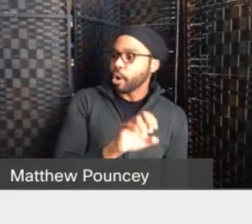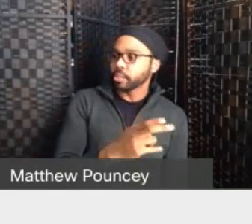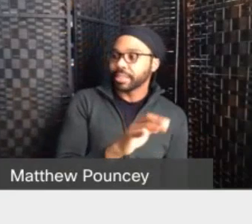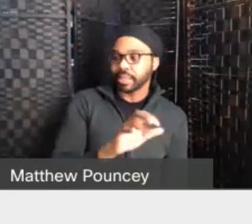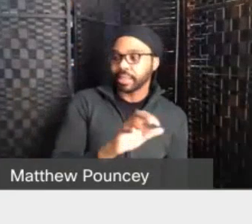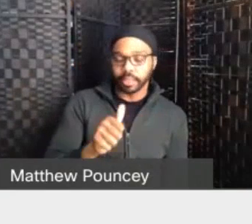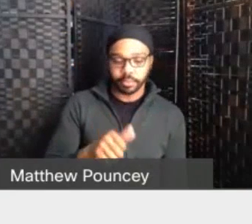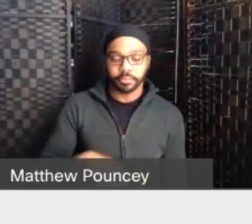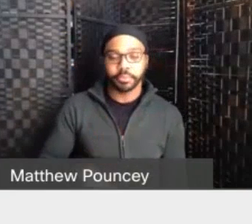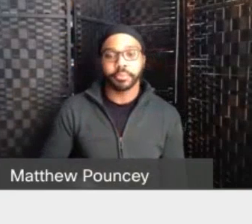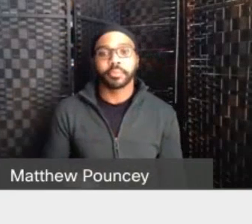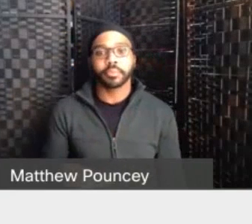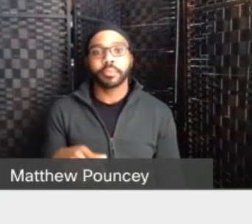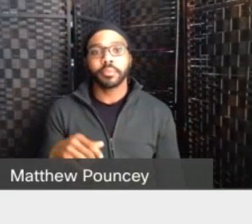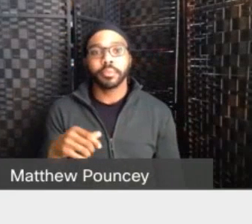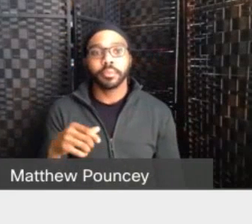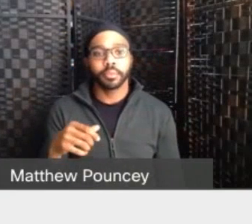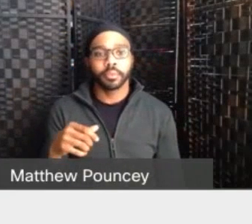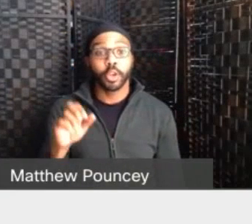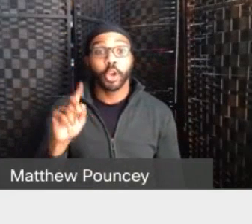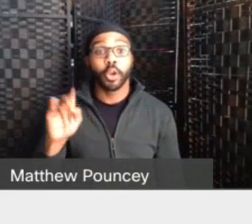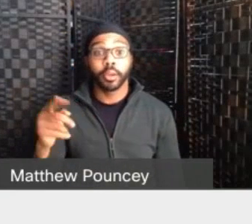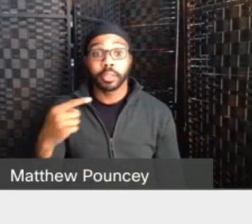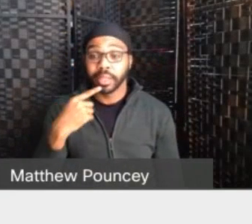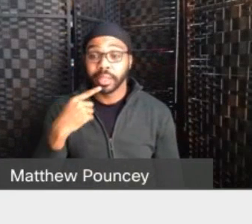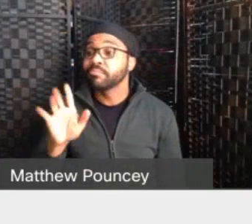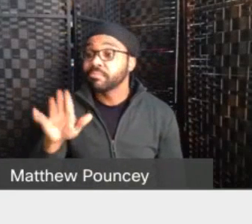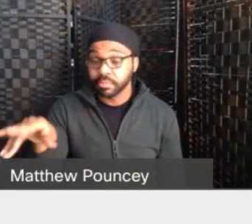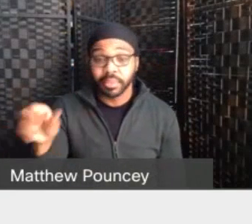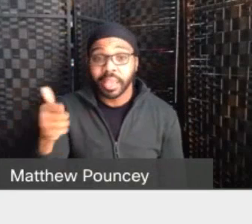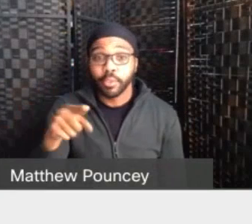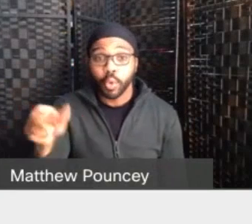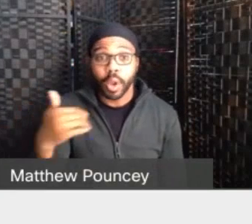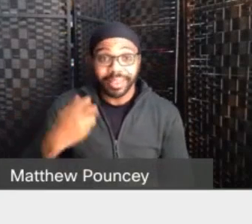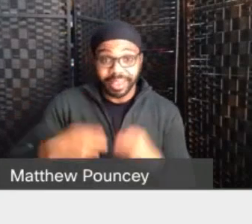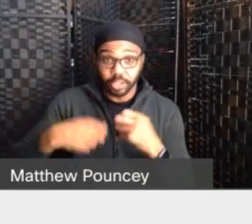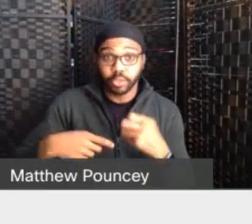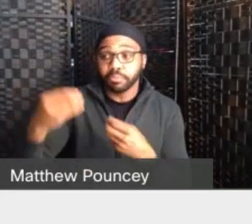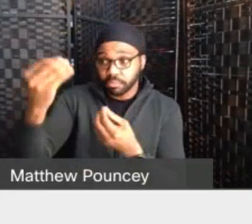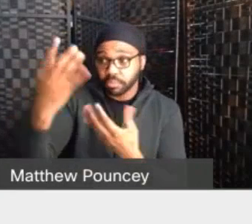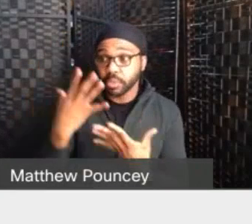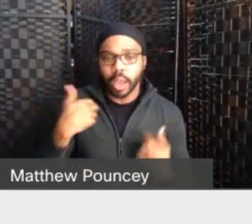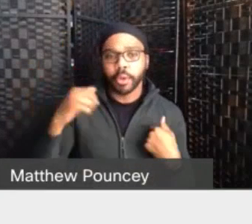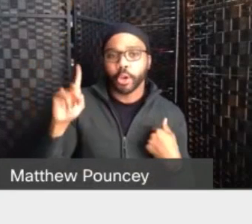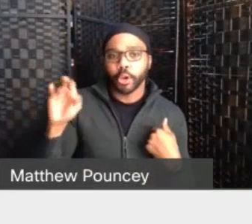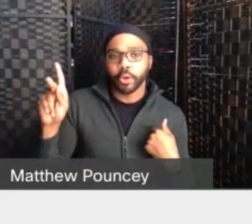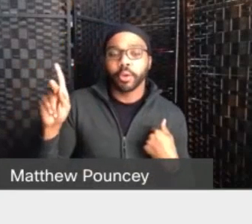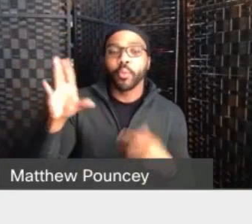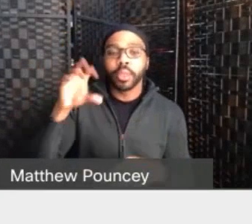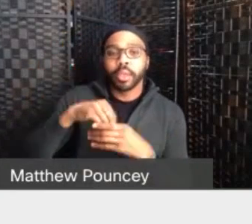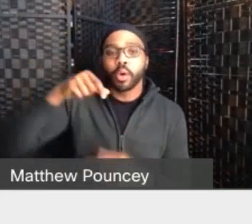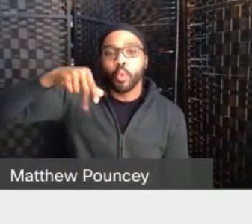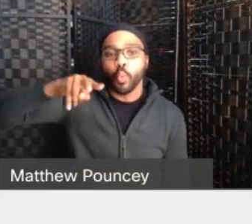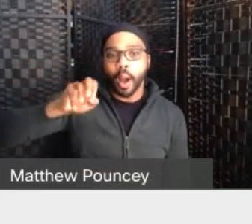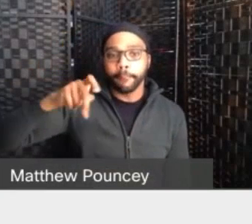Karen, I just want to follow up with that. So if anyone's having that issue, please reach out to me. This is Kirk Dobson in Quapma. Please make sure to send me an email because we are